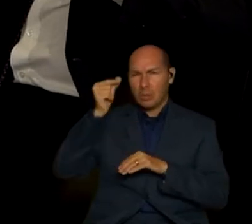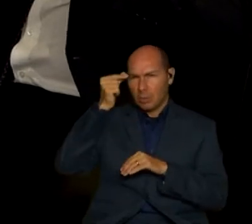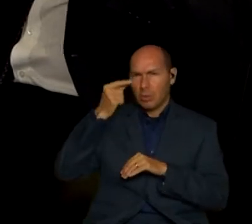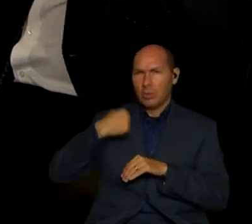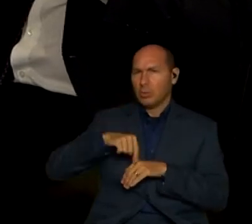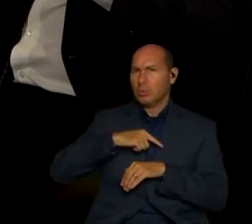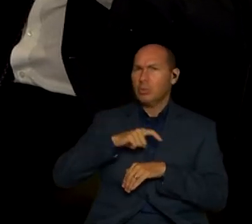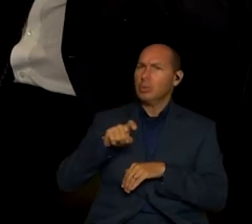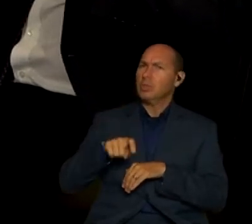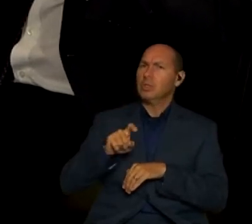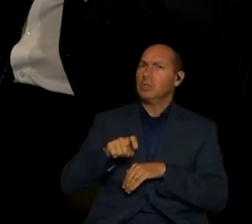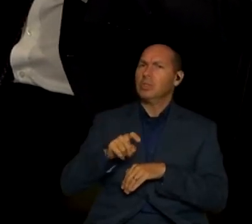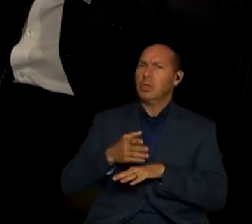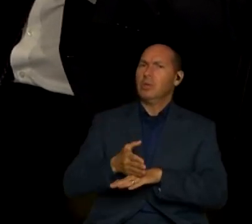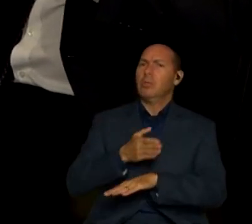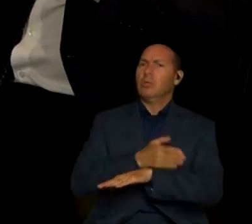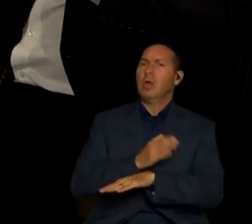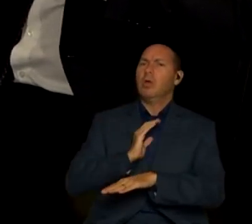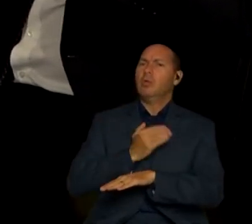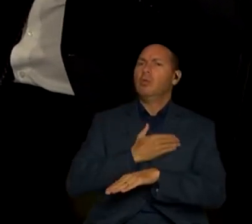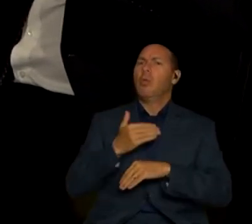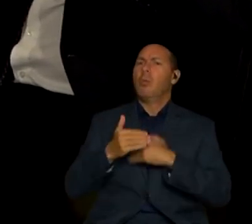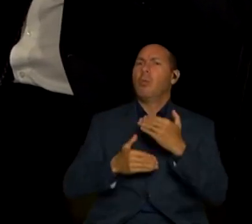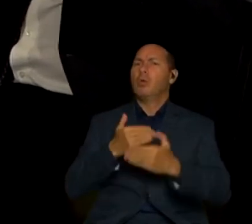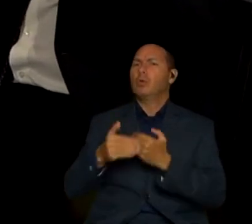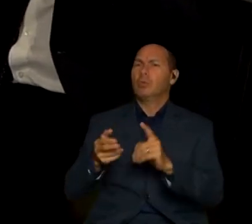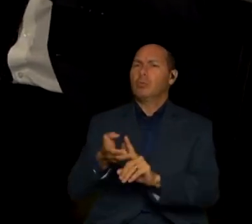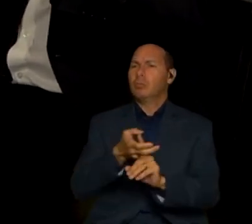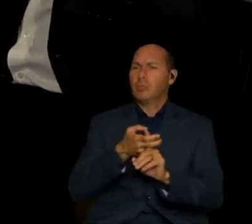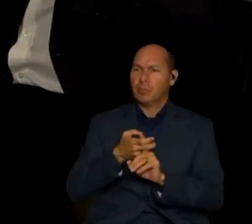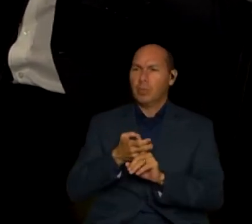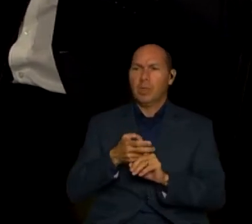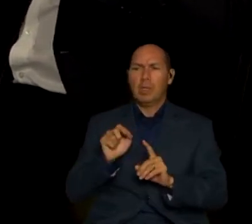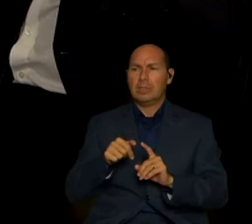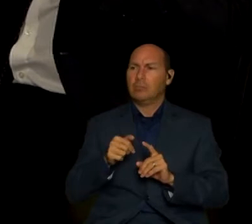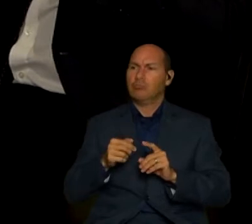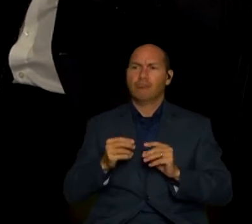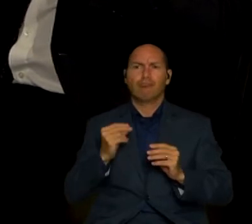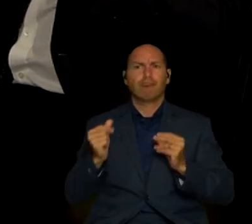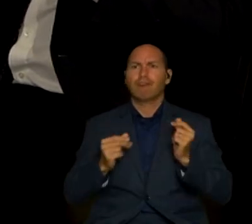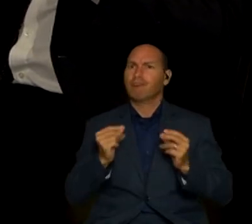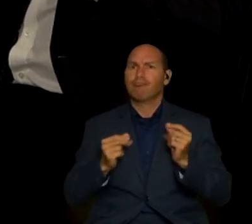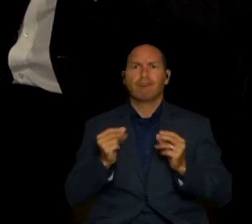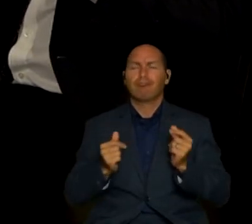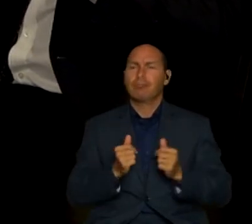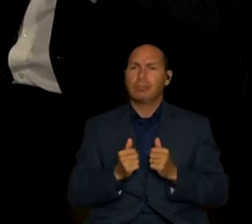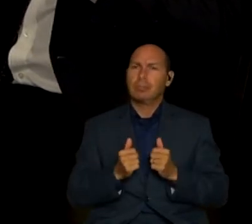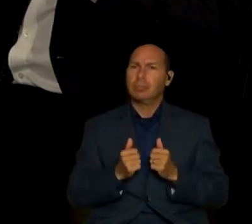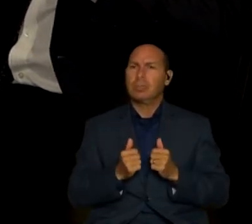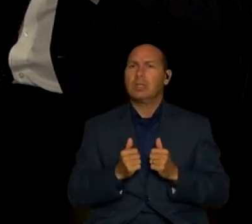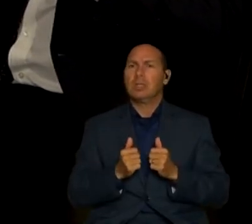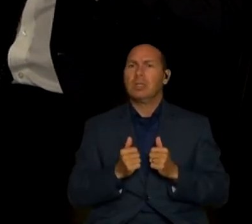we need to improve our recruitment process to be as dynamic as possible, because now